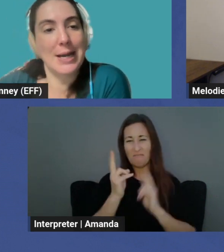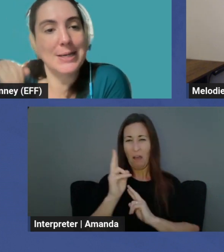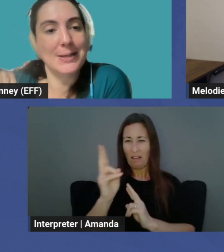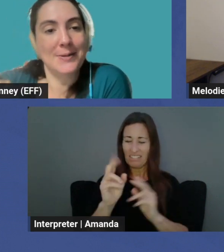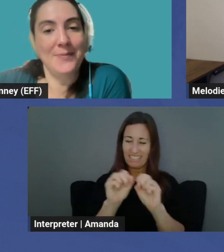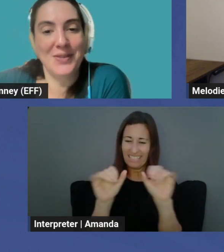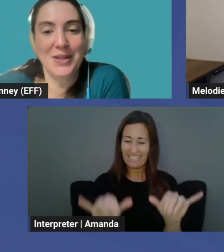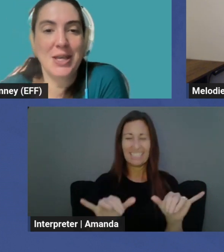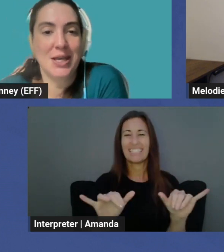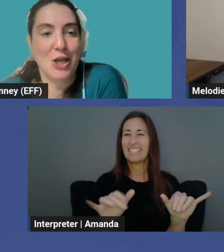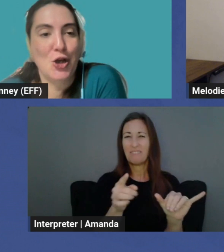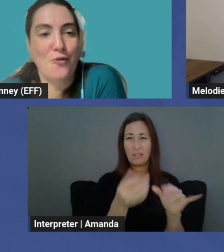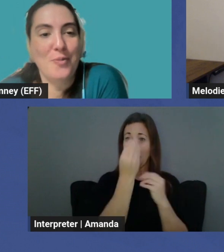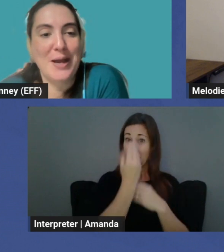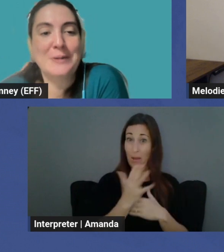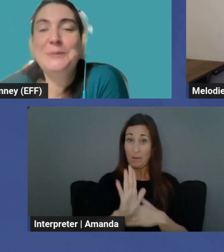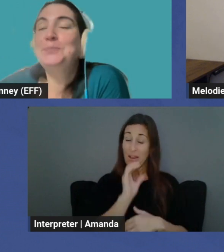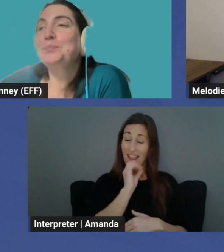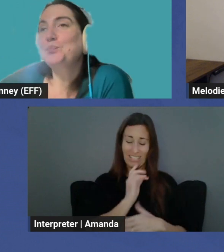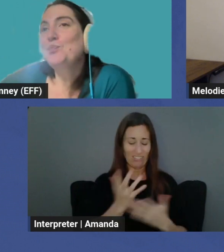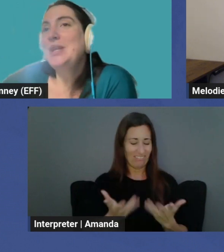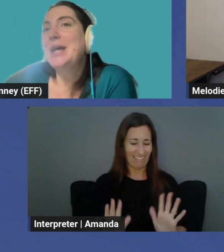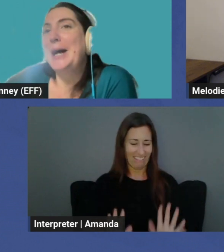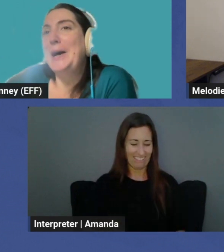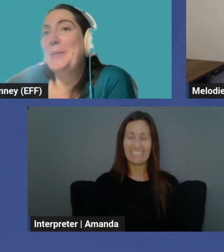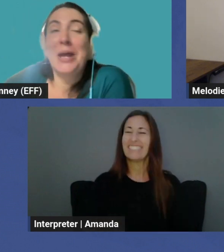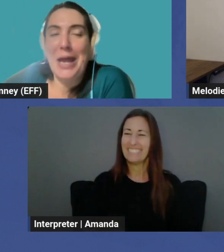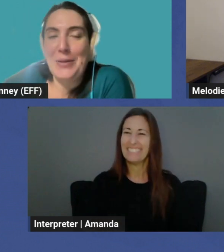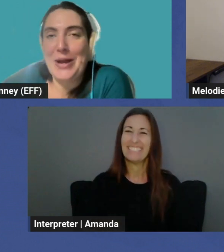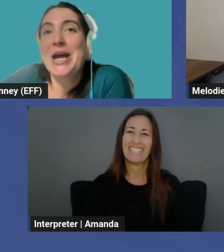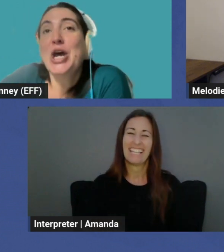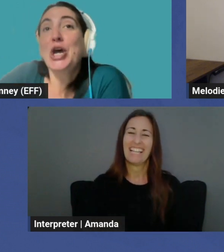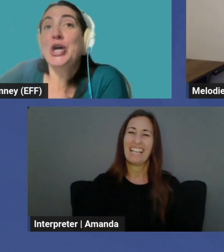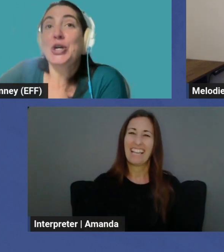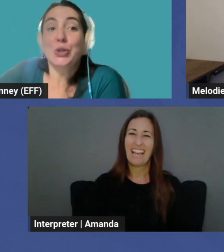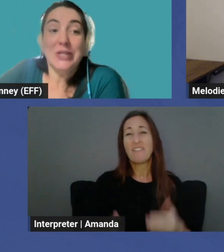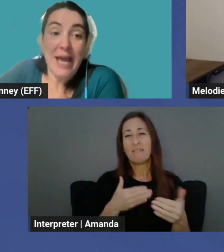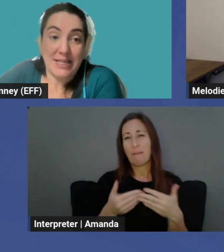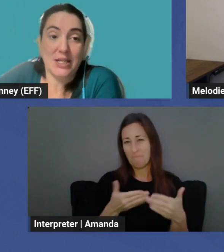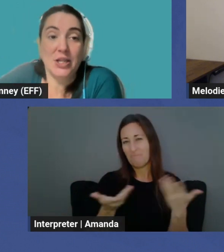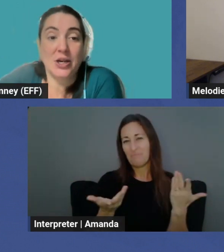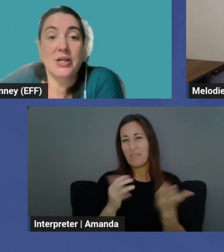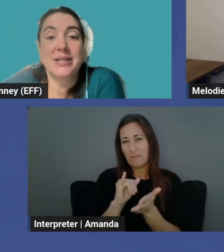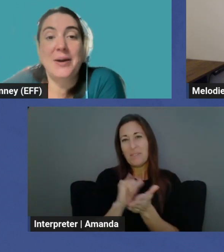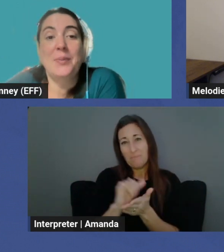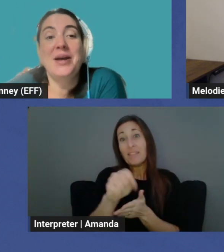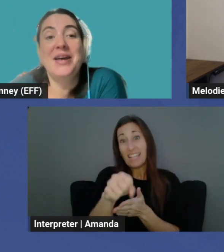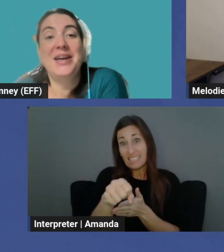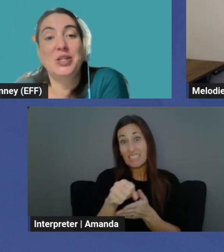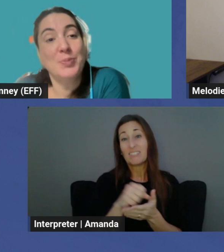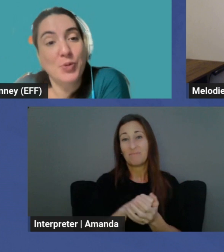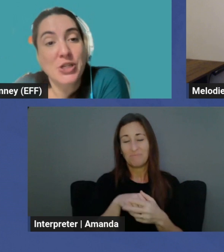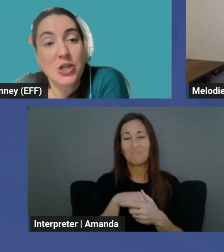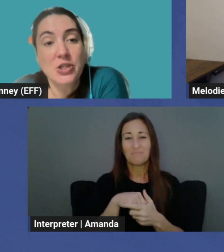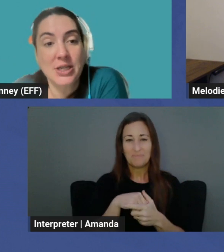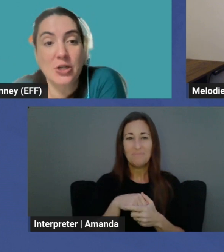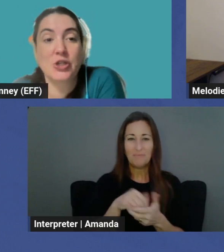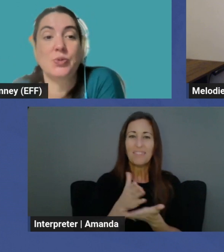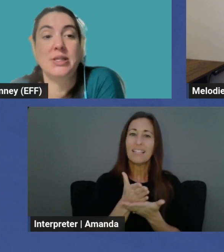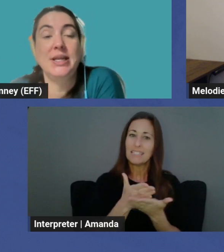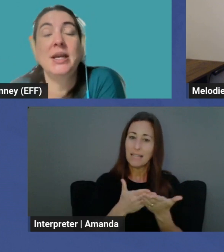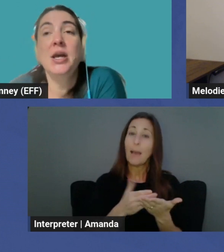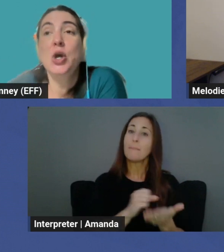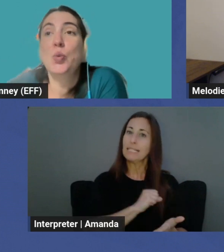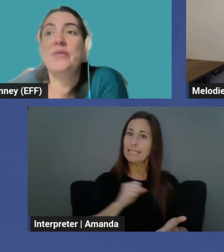are and go from there. Anyway, so yes, there are some particular